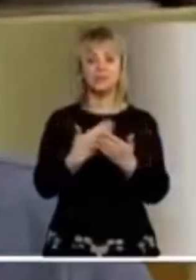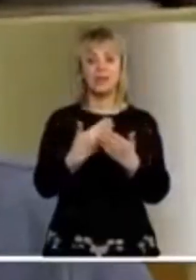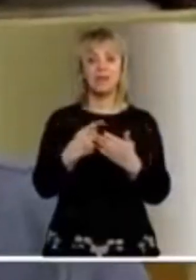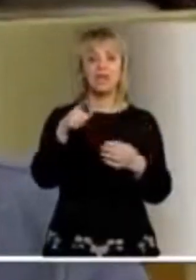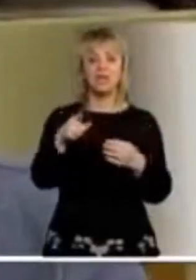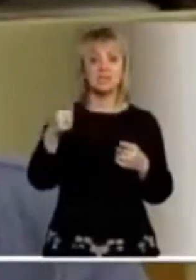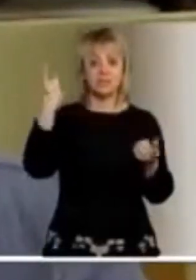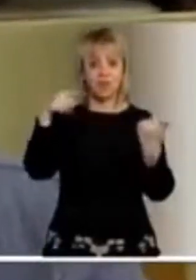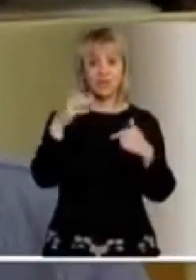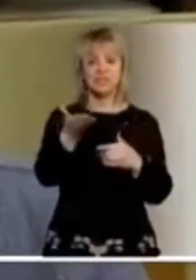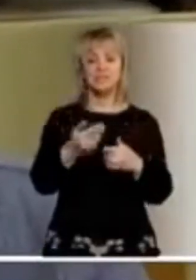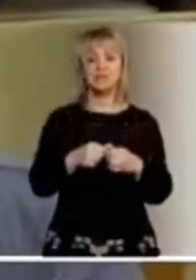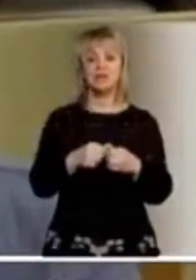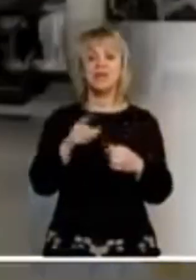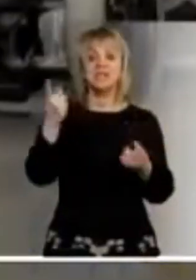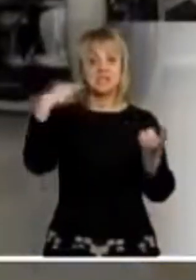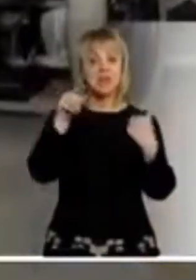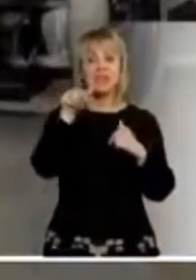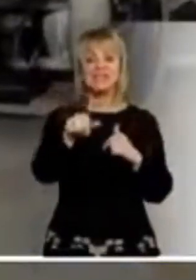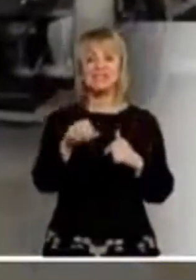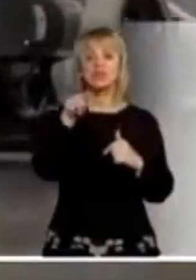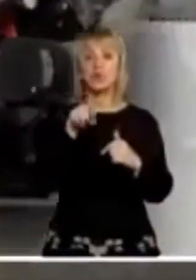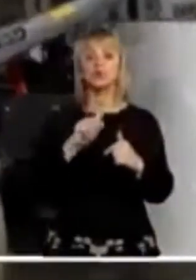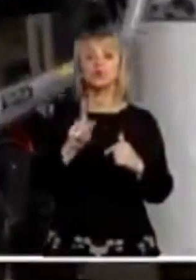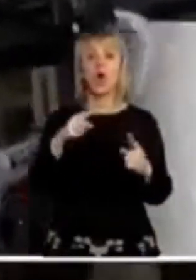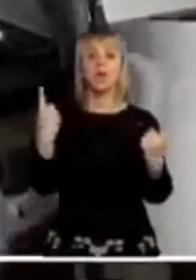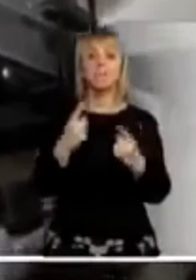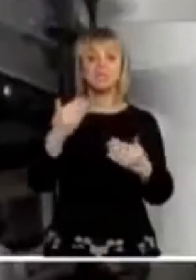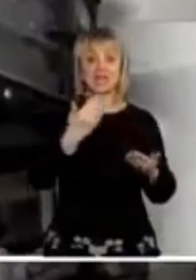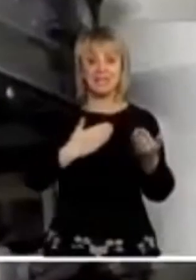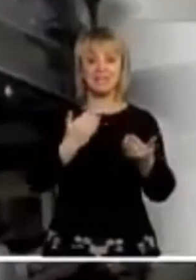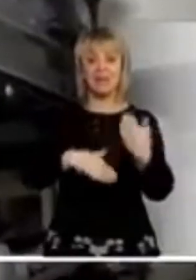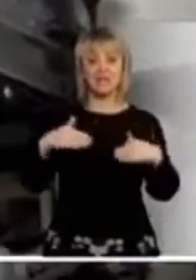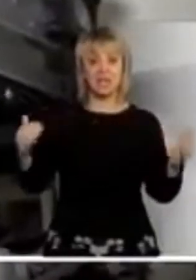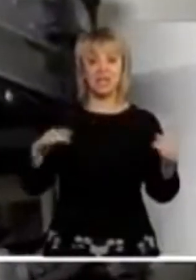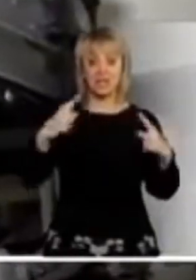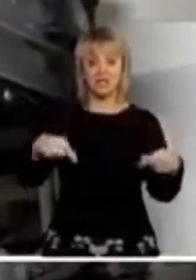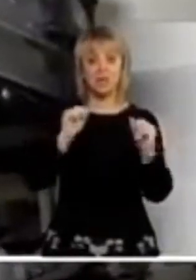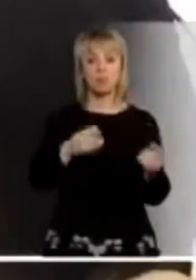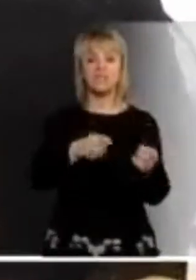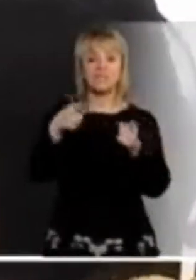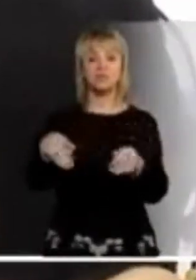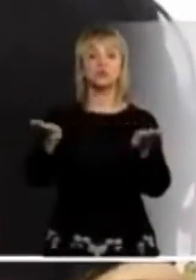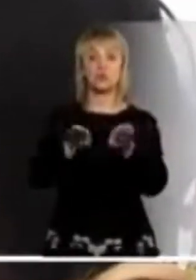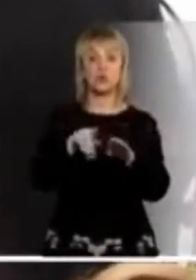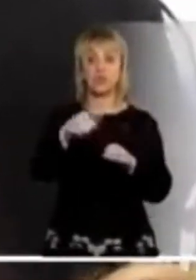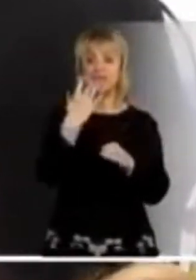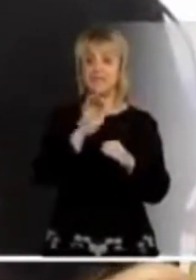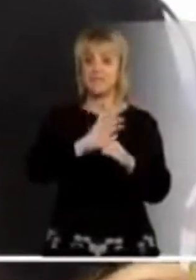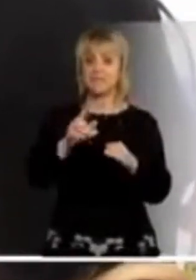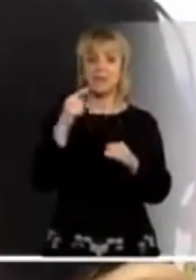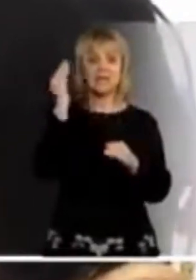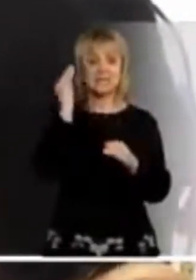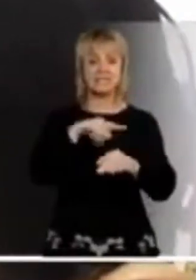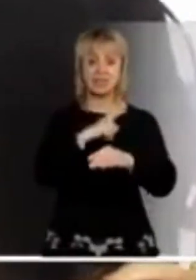moved with the same invisible force of thought is also something like science fiction. Yulia Moshov is trying to understand